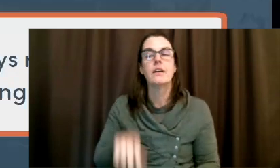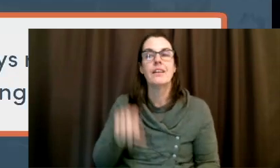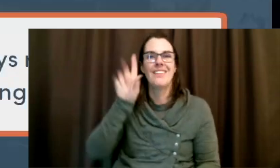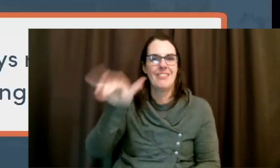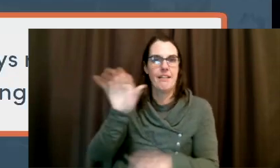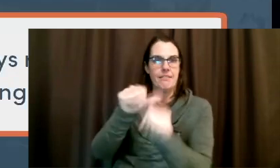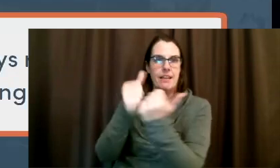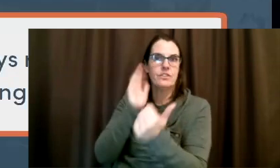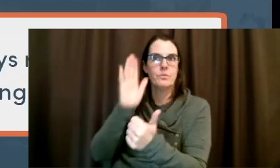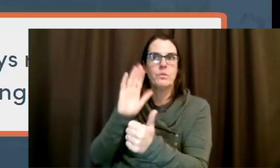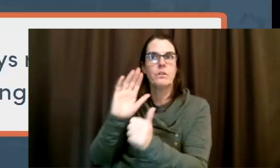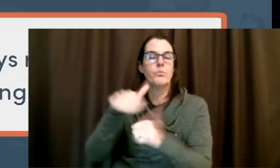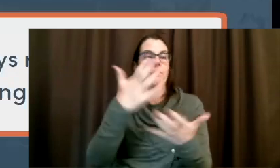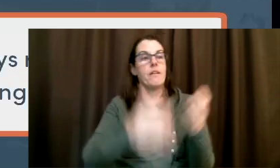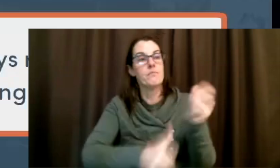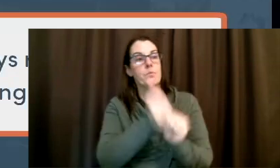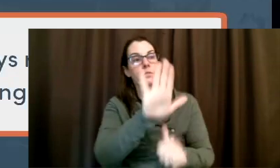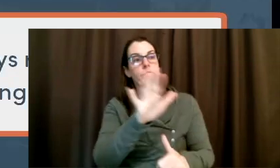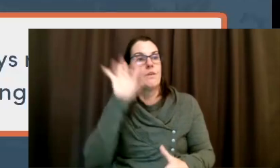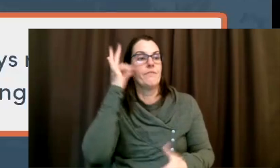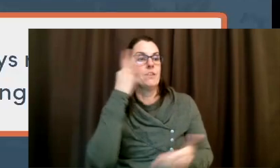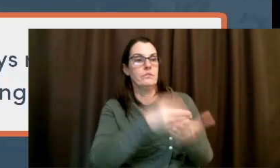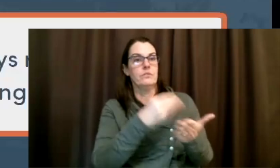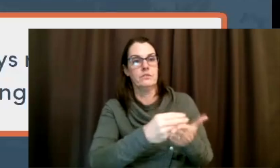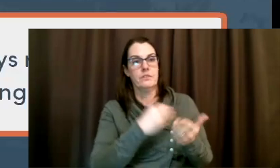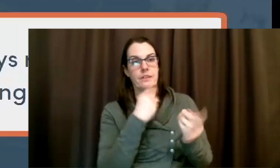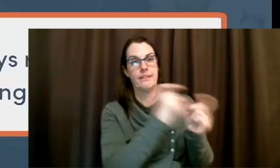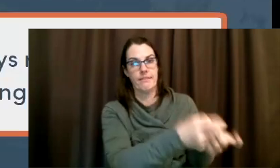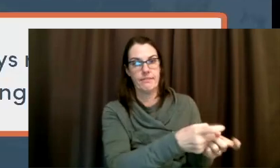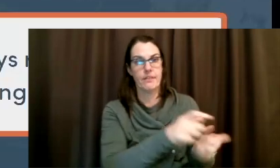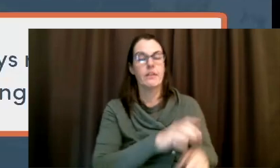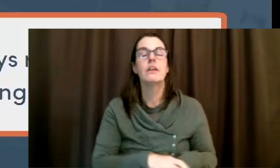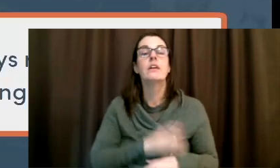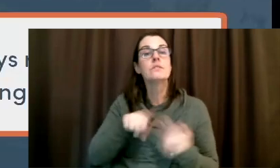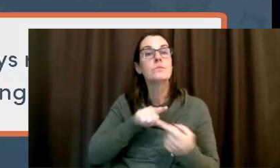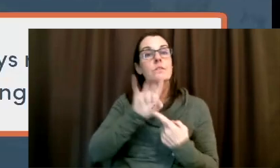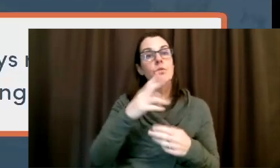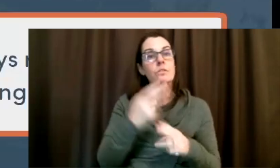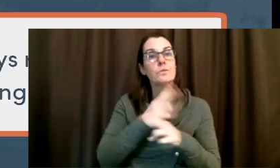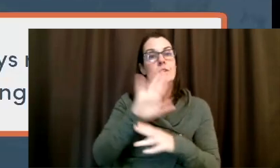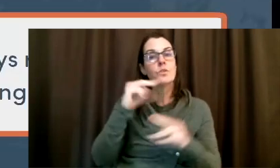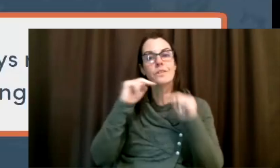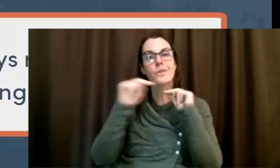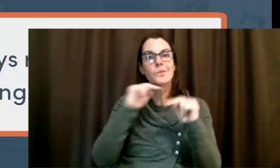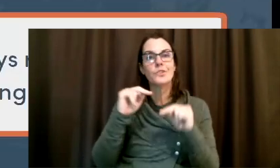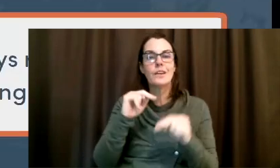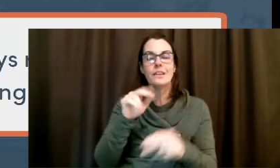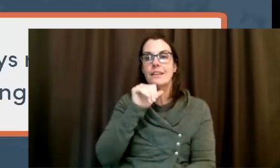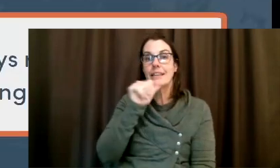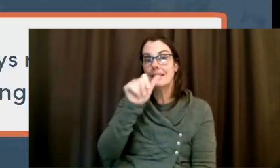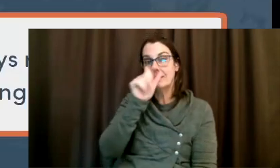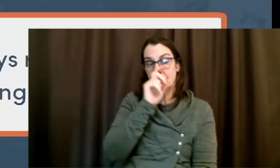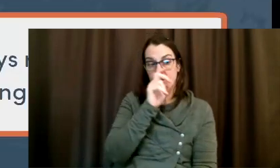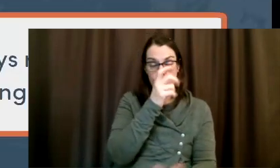federal funding. And so basically when you're using your negotiated indirect rate to calculate the indirect costs